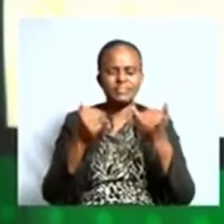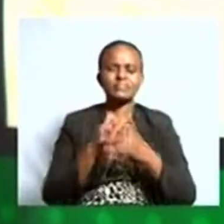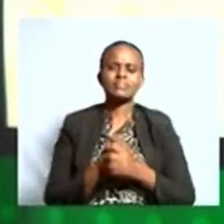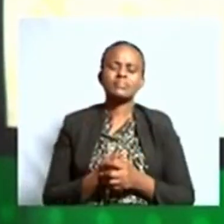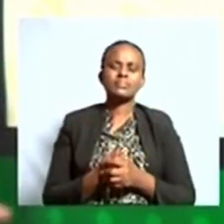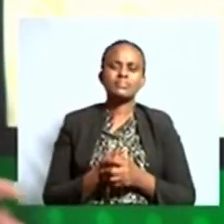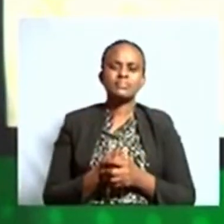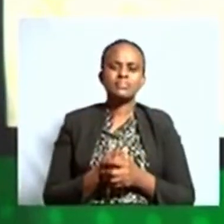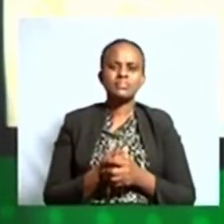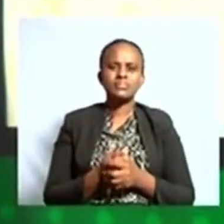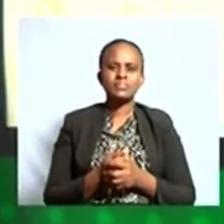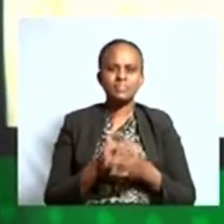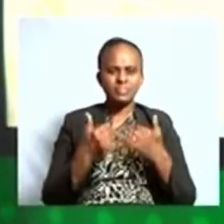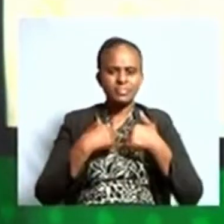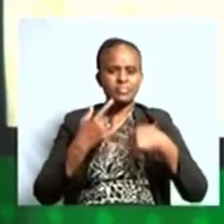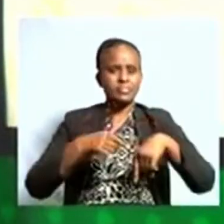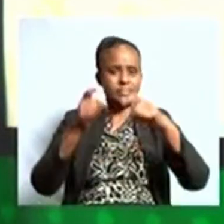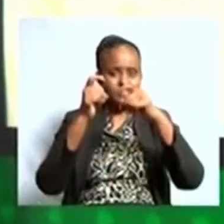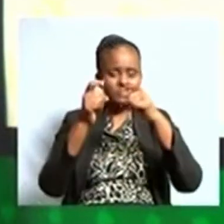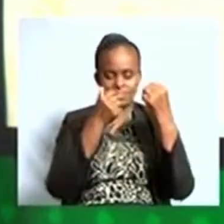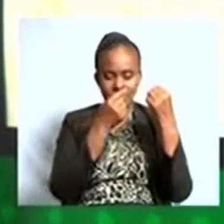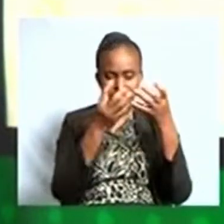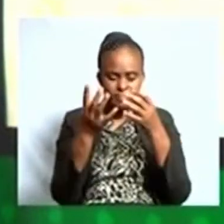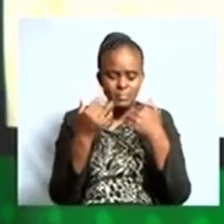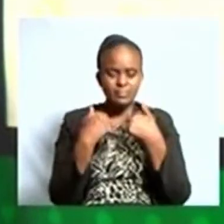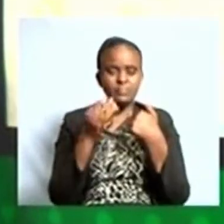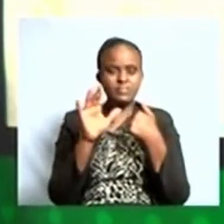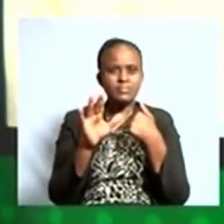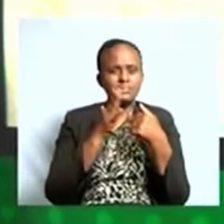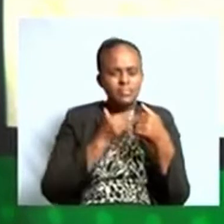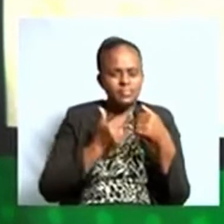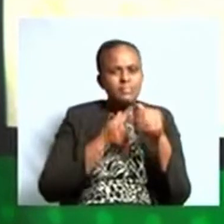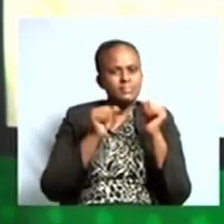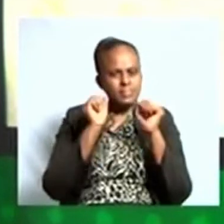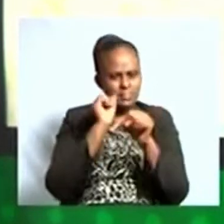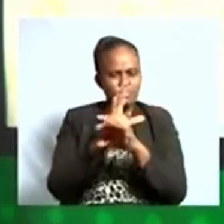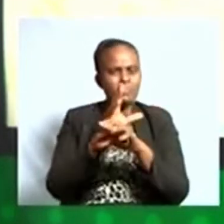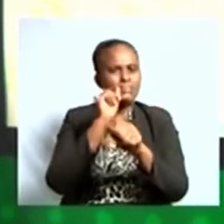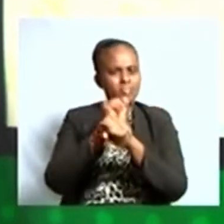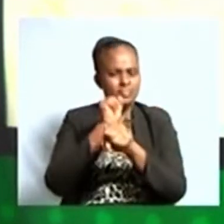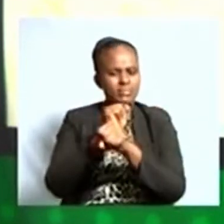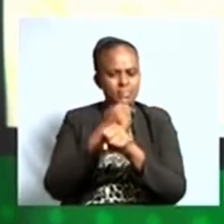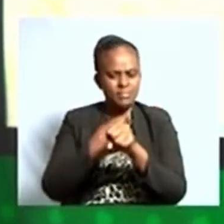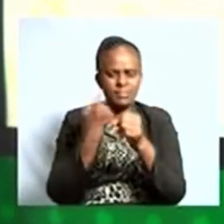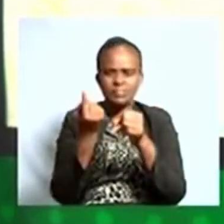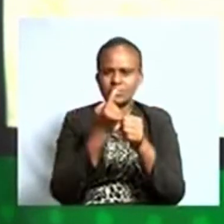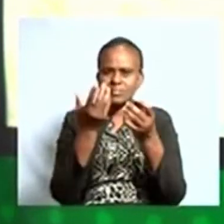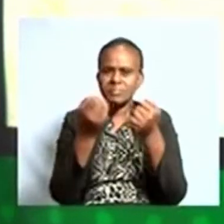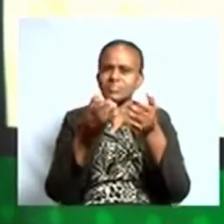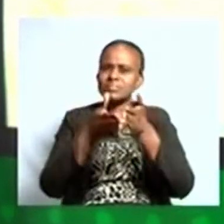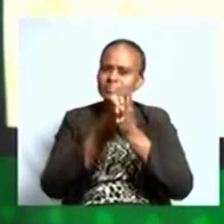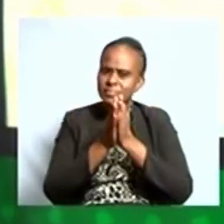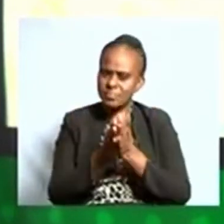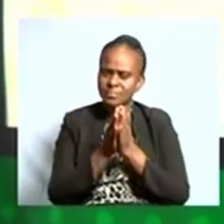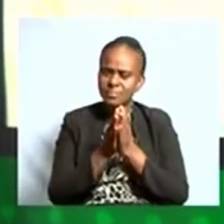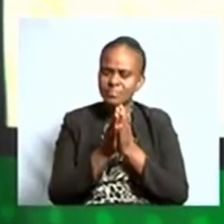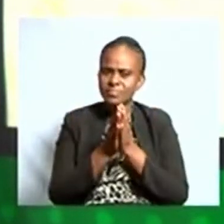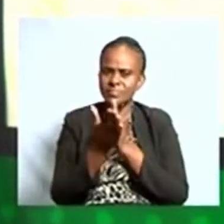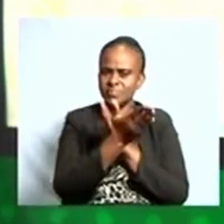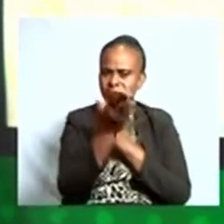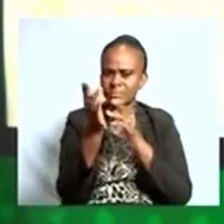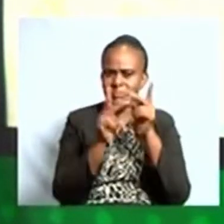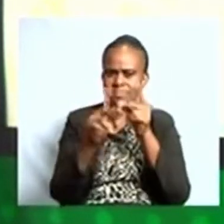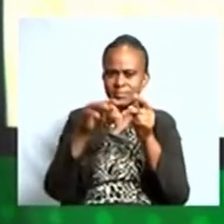there are many challenges, and I'm equal to the task, and I want to just appeal to the people of